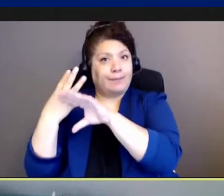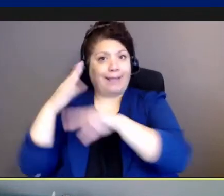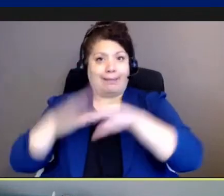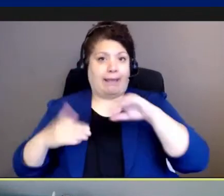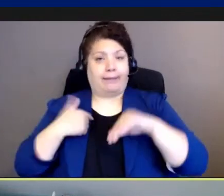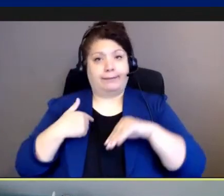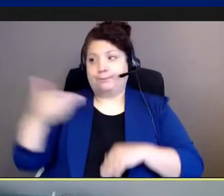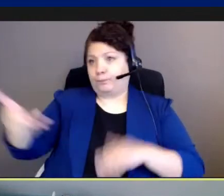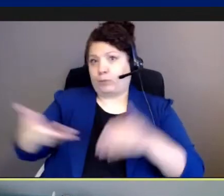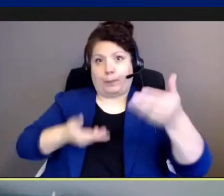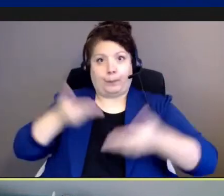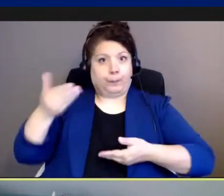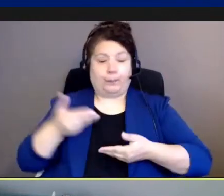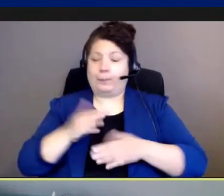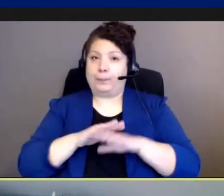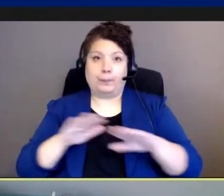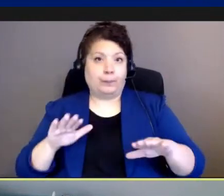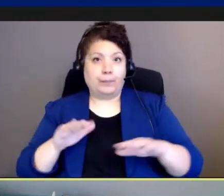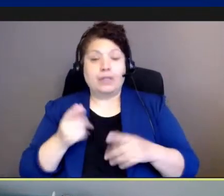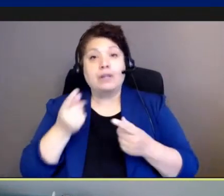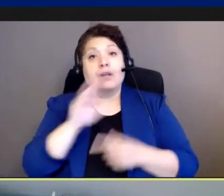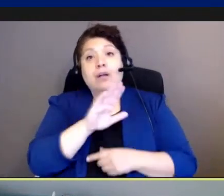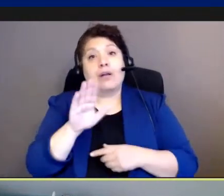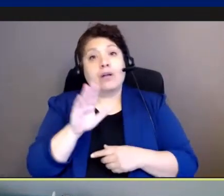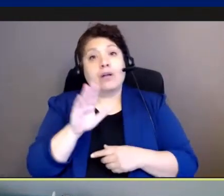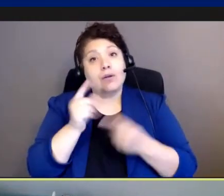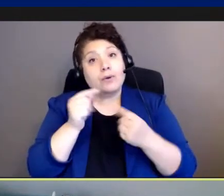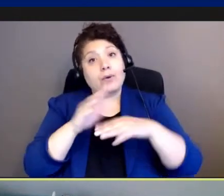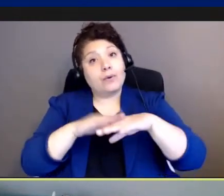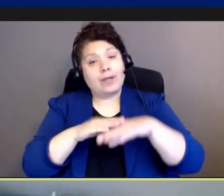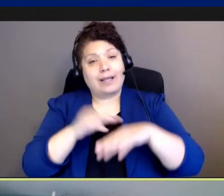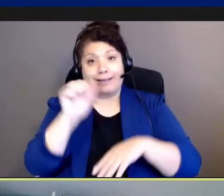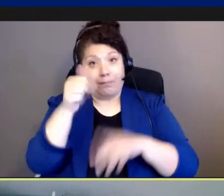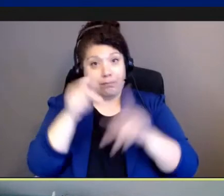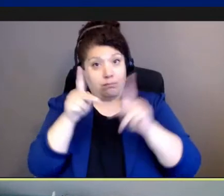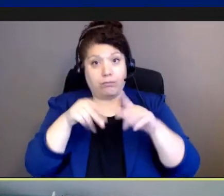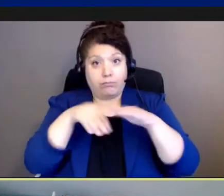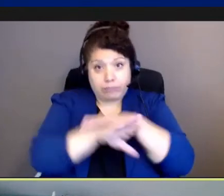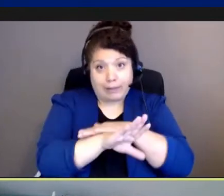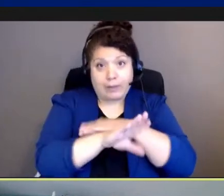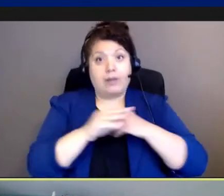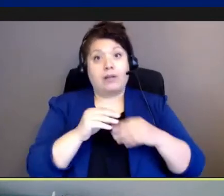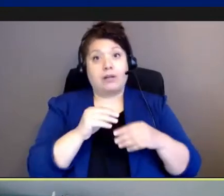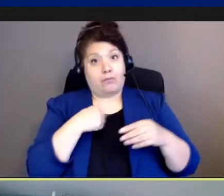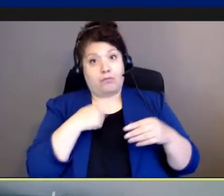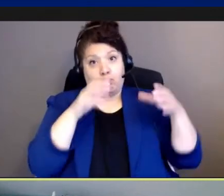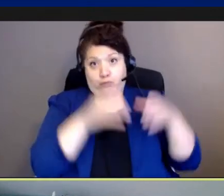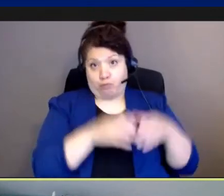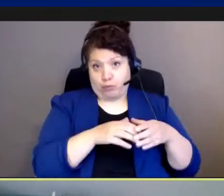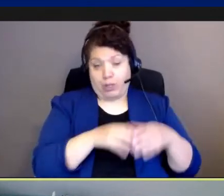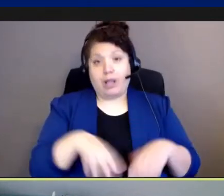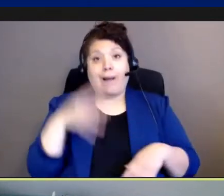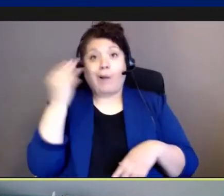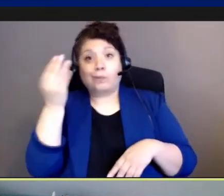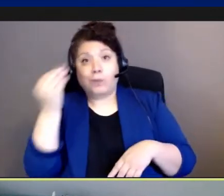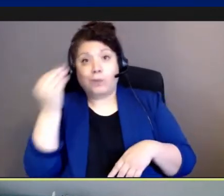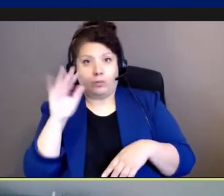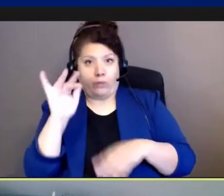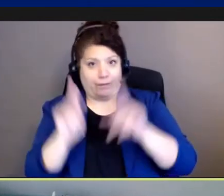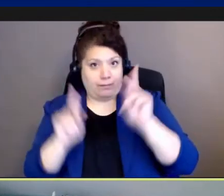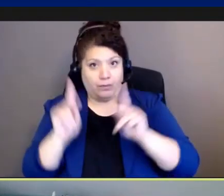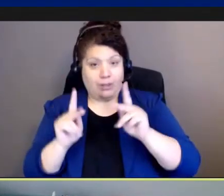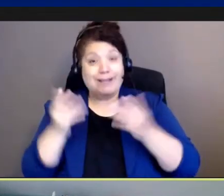guidance allows for up to 10 people indoors and 25 outdoors, due to the extent of the COVID-19 transmission in